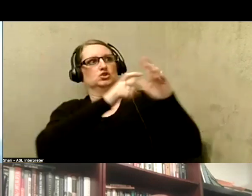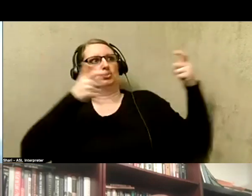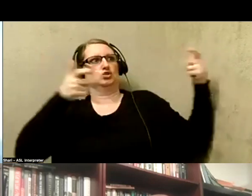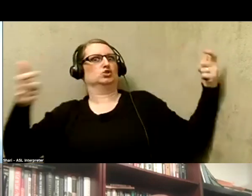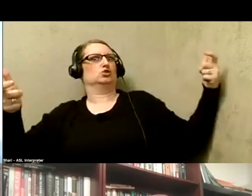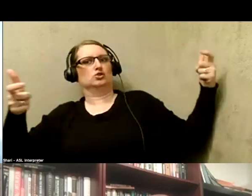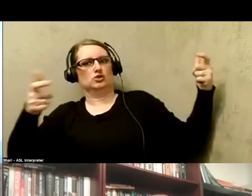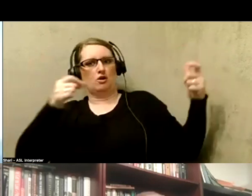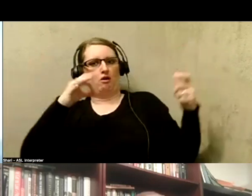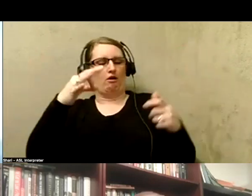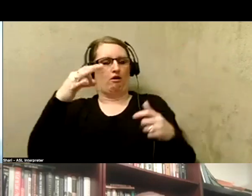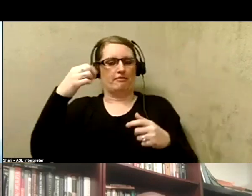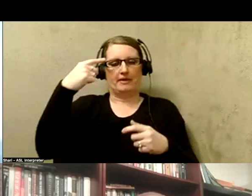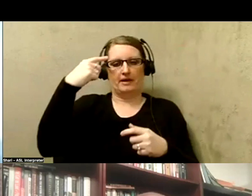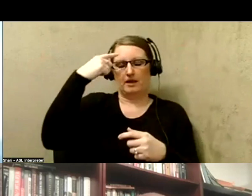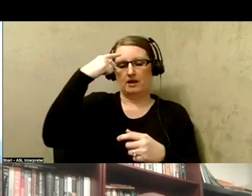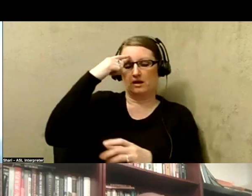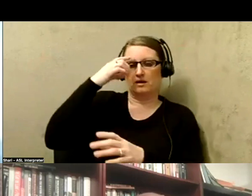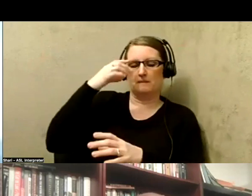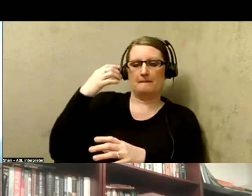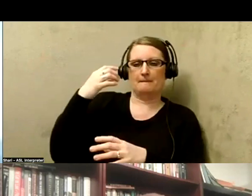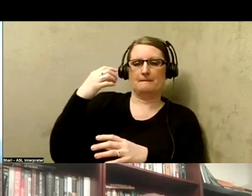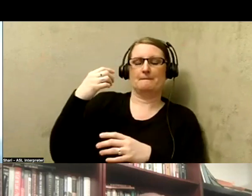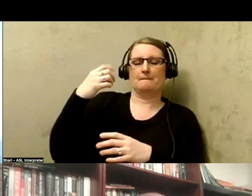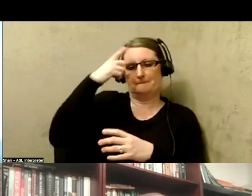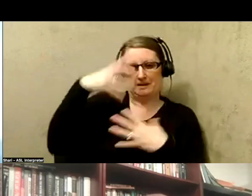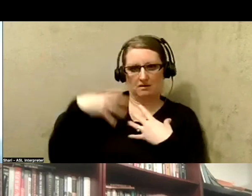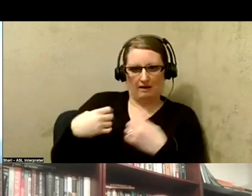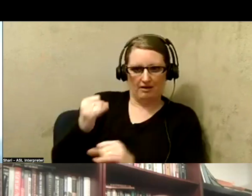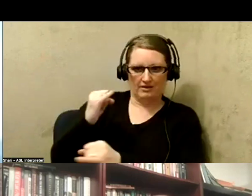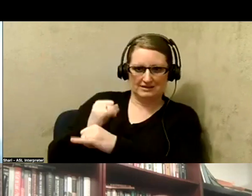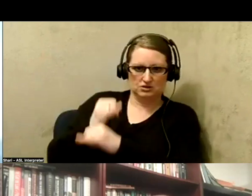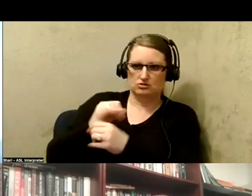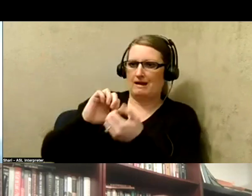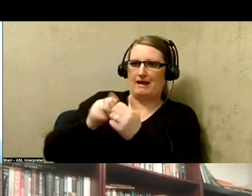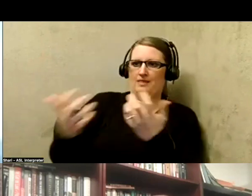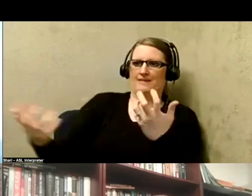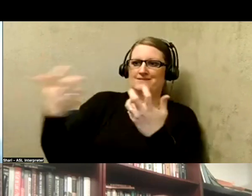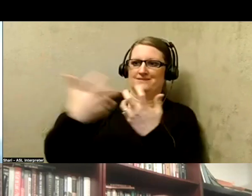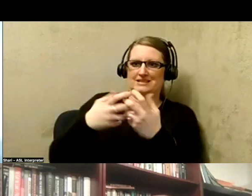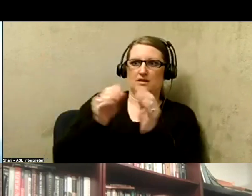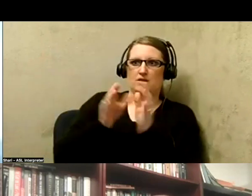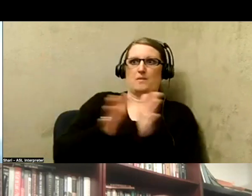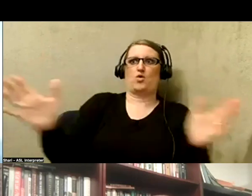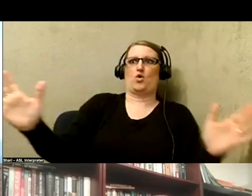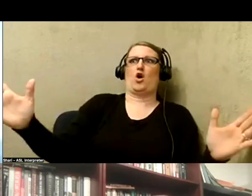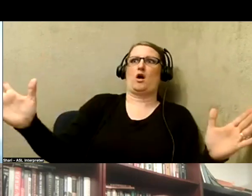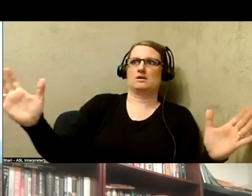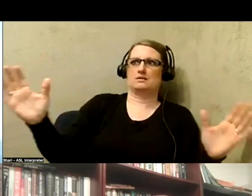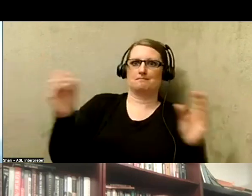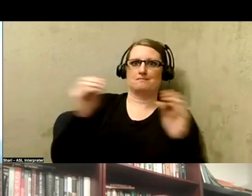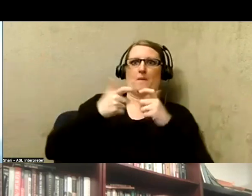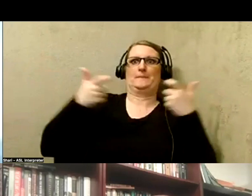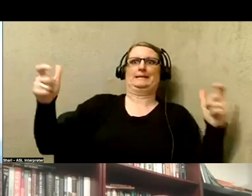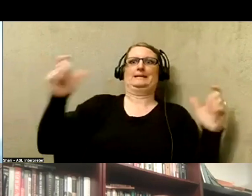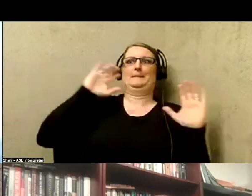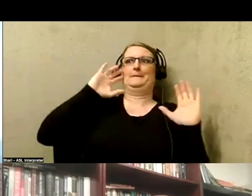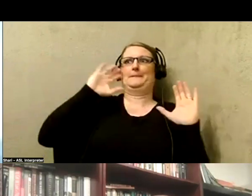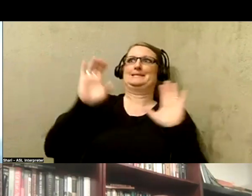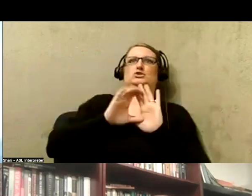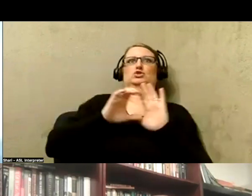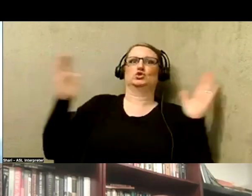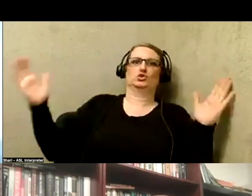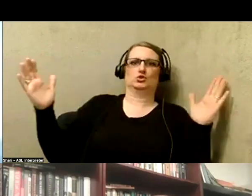mental institutions so designated, how they fit into a broader picture. And I think while we kind of open up